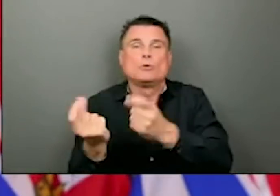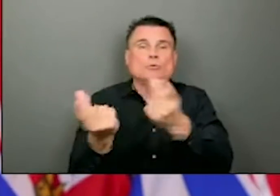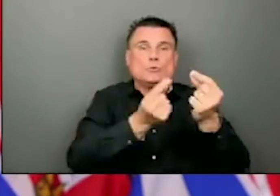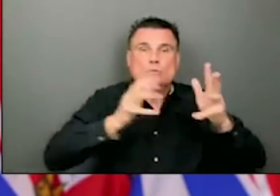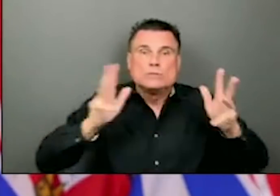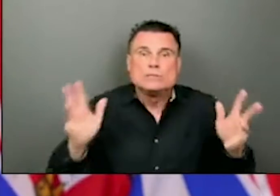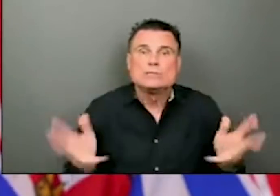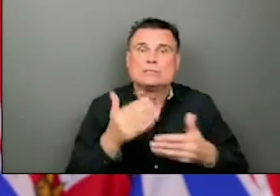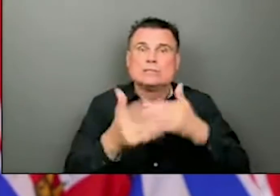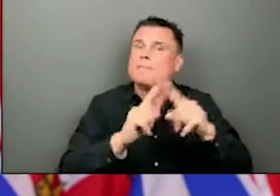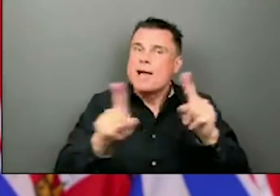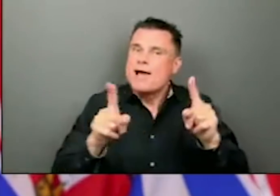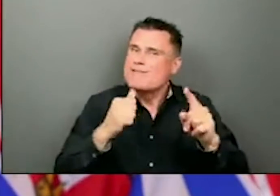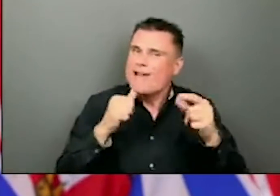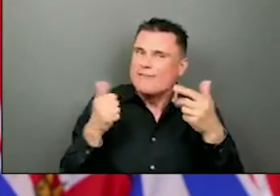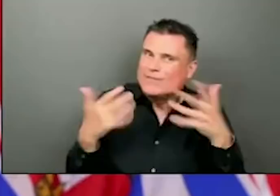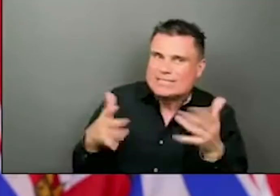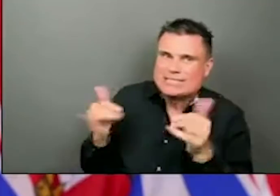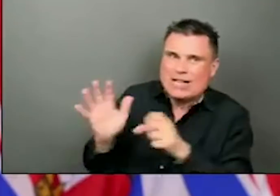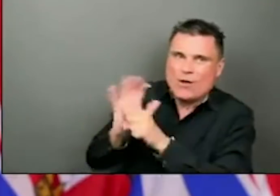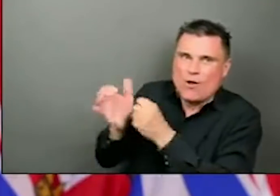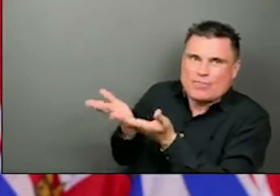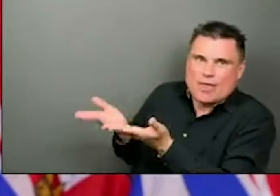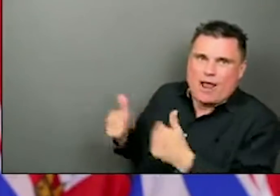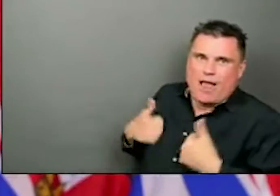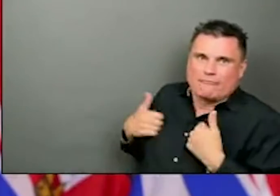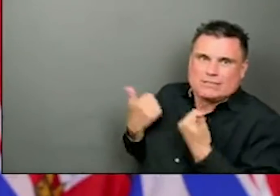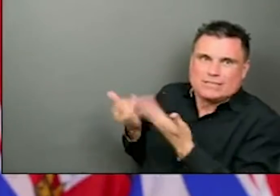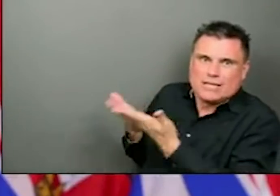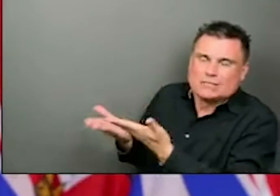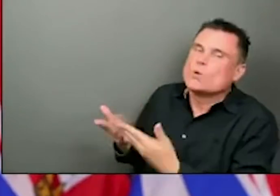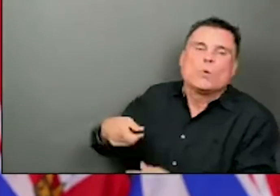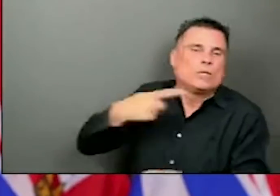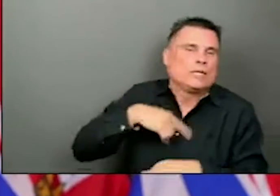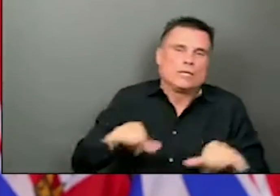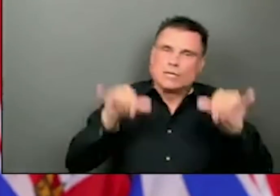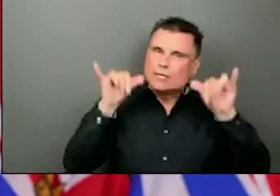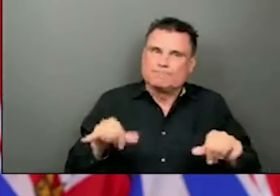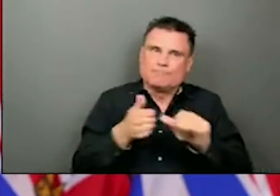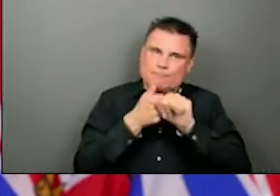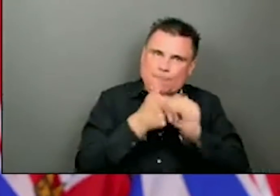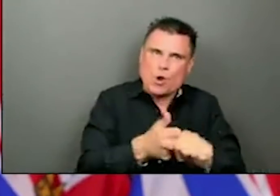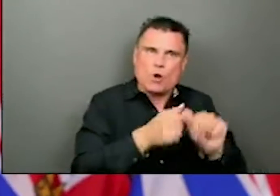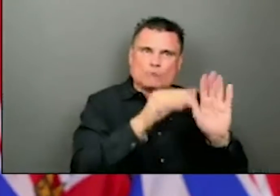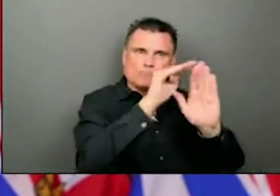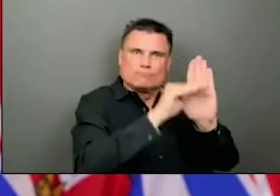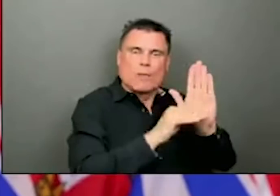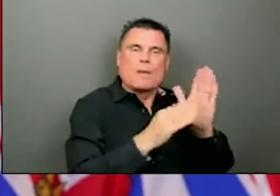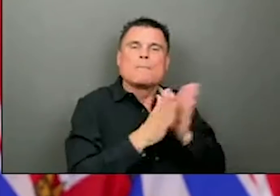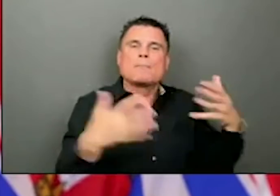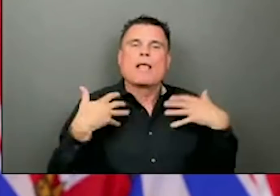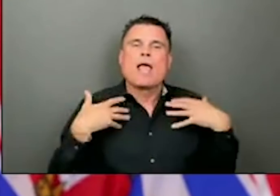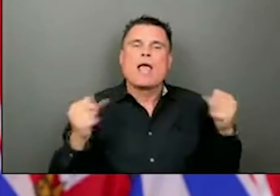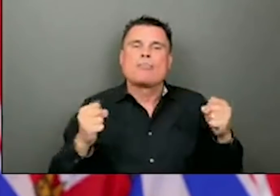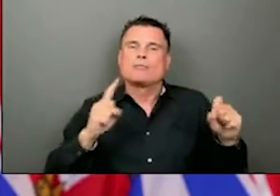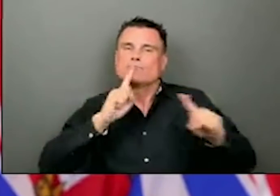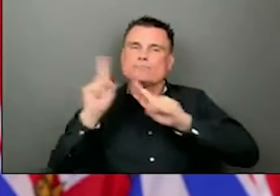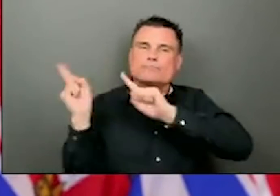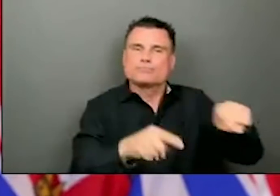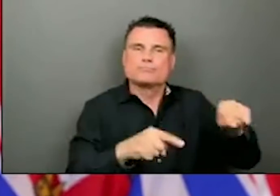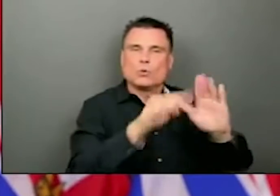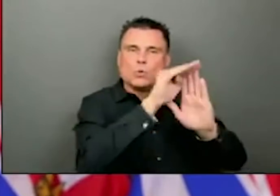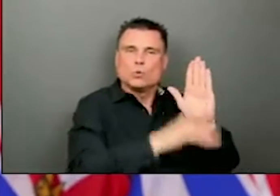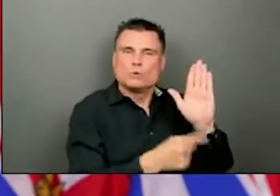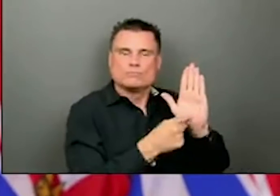all is, we have to continue to follow public health guidance and public health orders, that even though the number of cases is